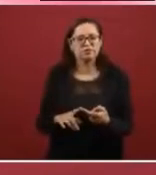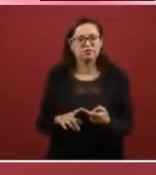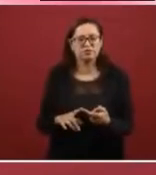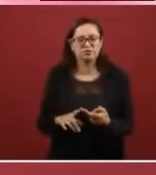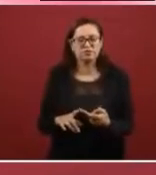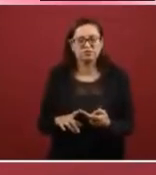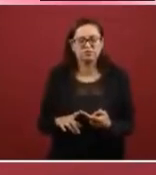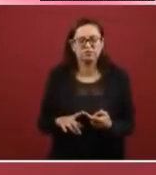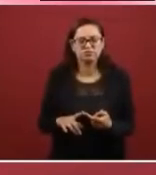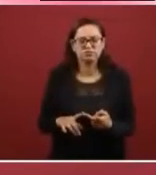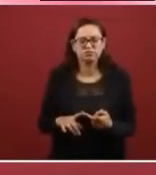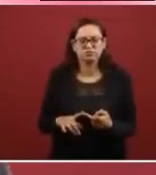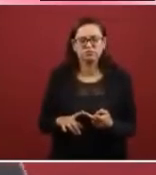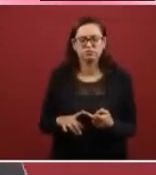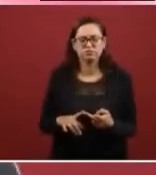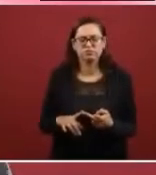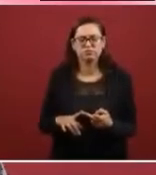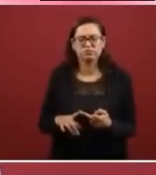para